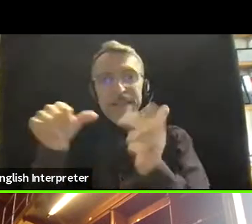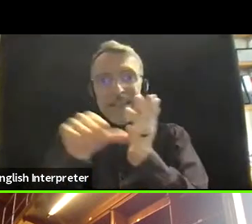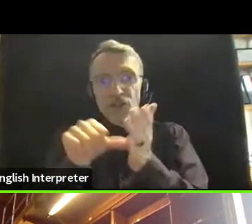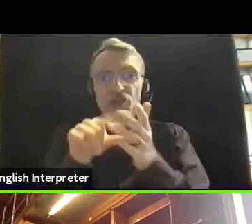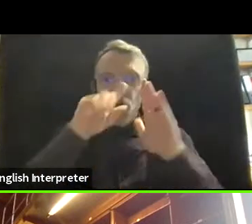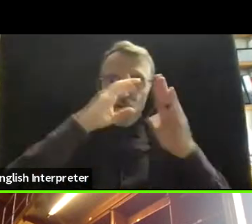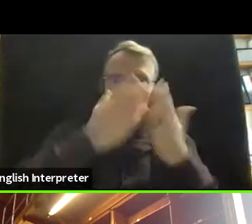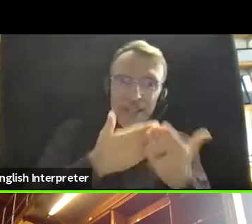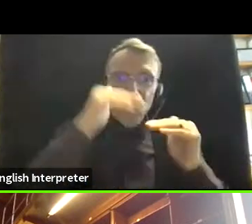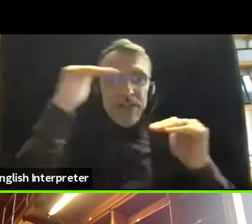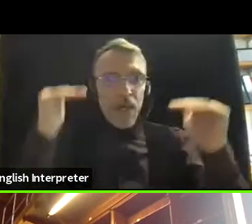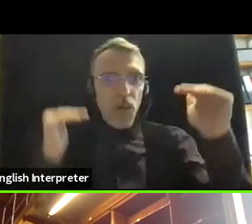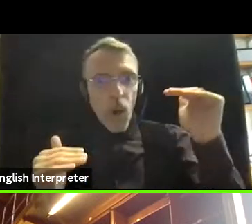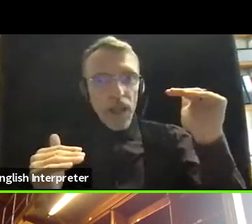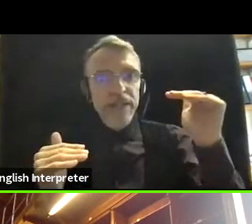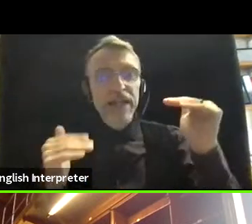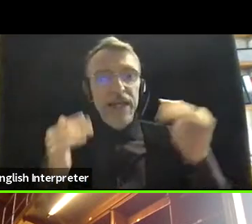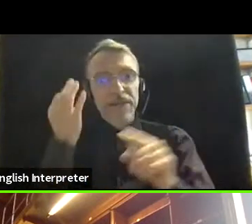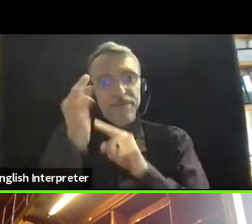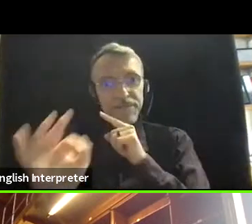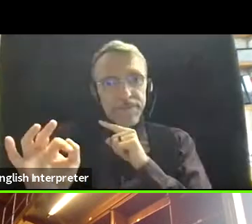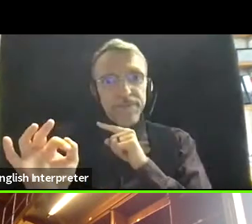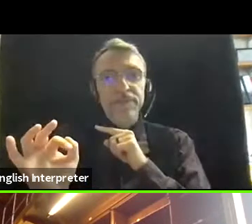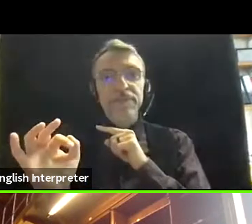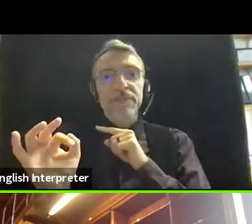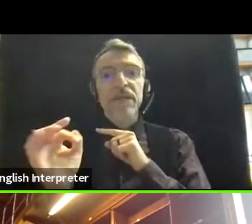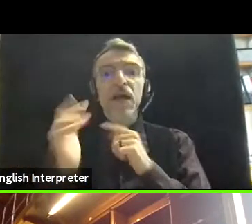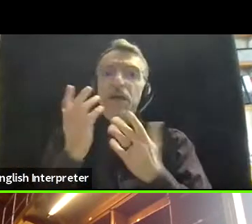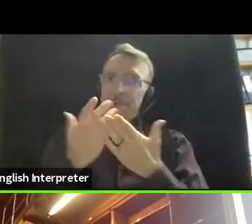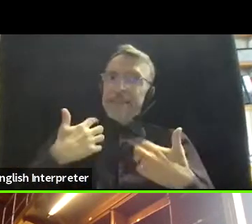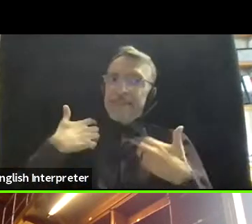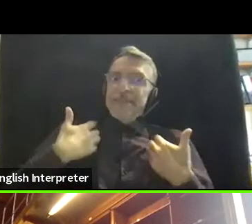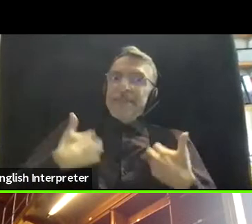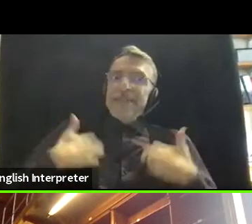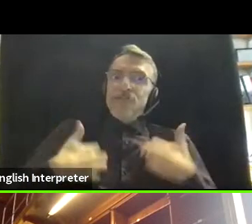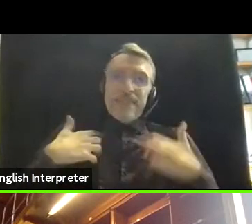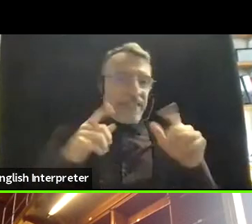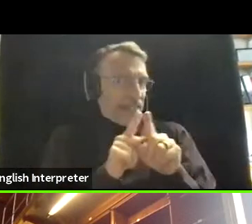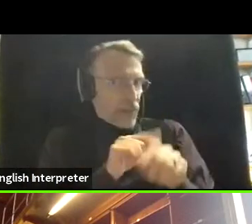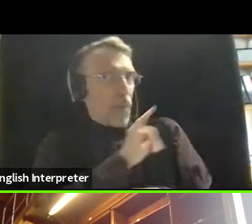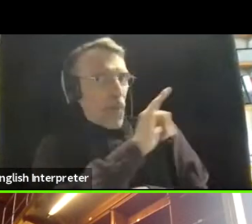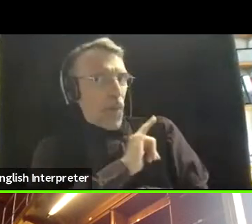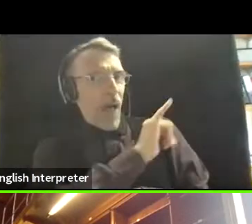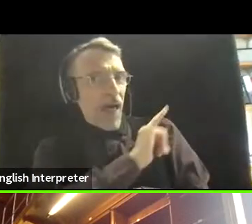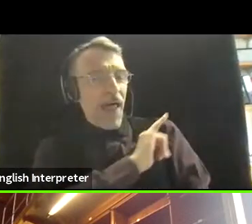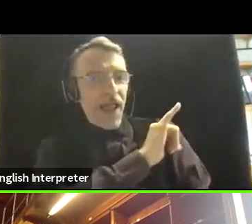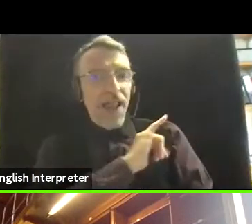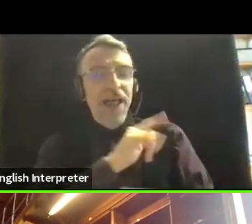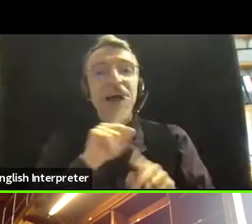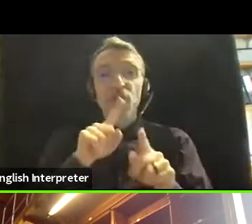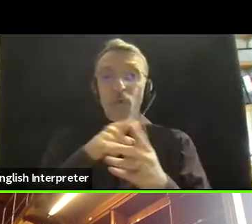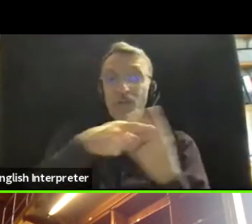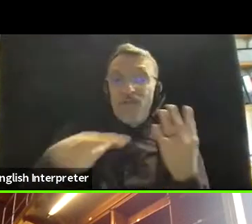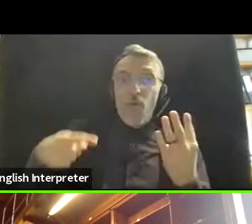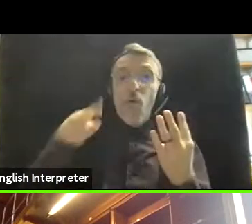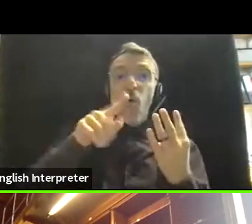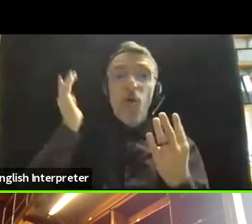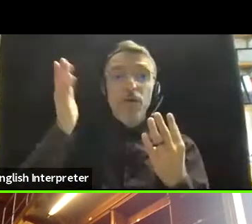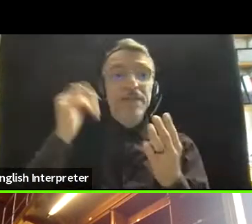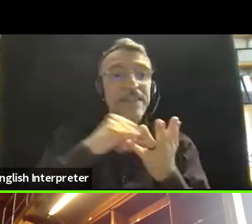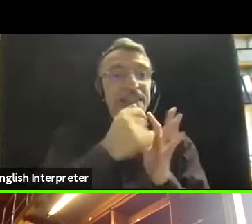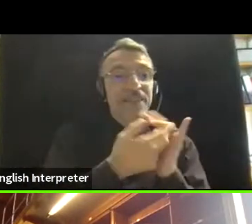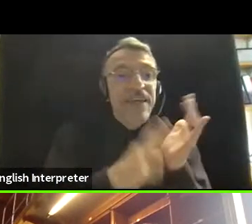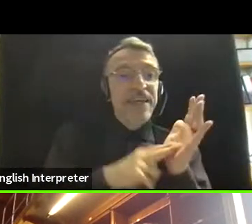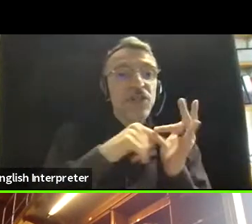religious inequality in particular, which I have a deep interest in. I know you have as well. To our four speakers, to Stephen